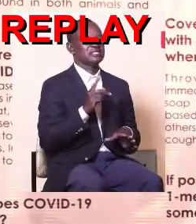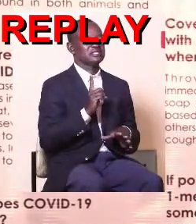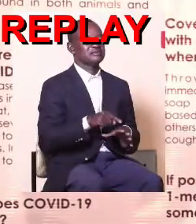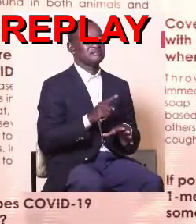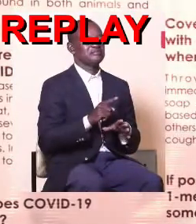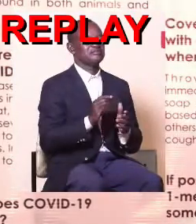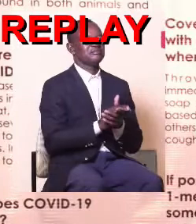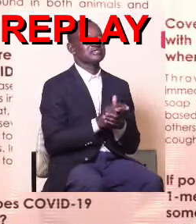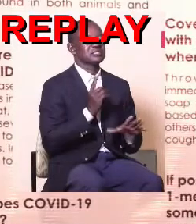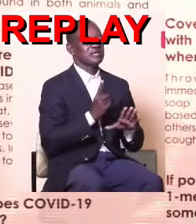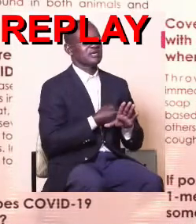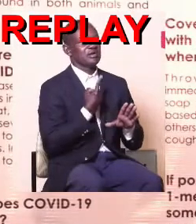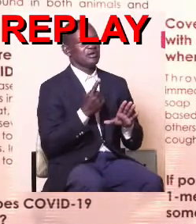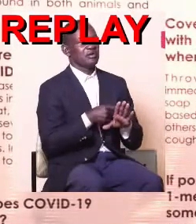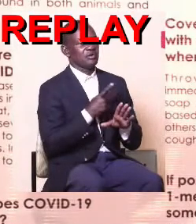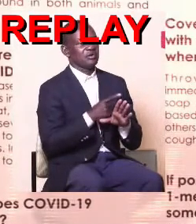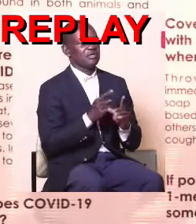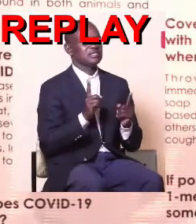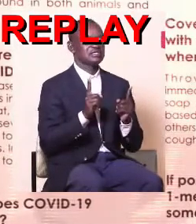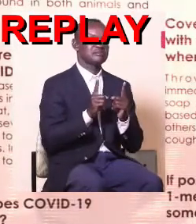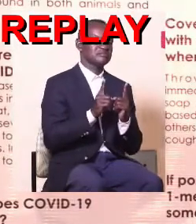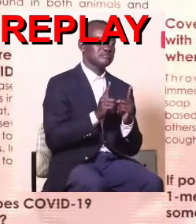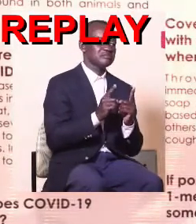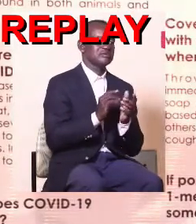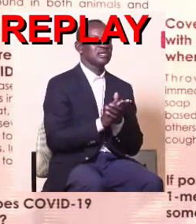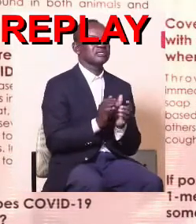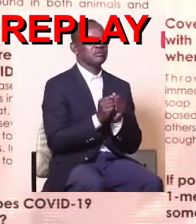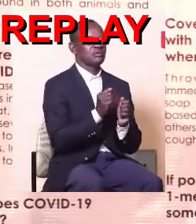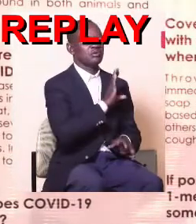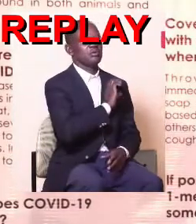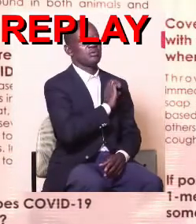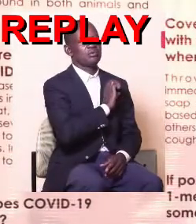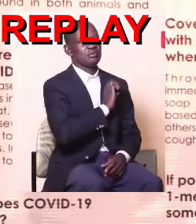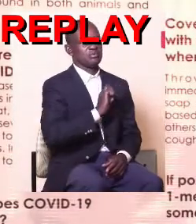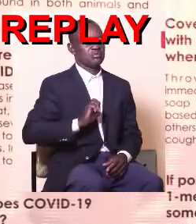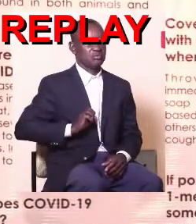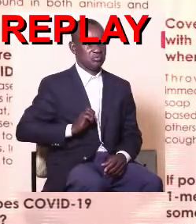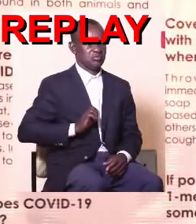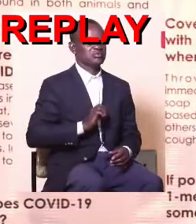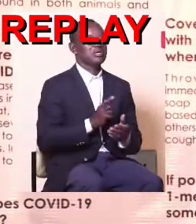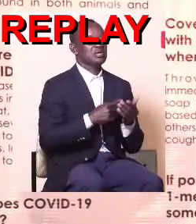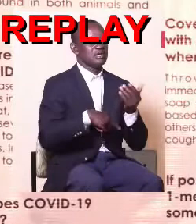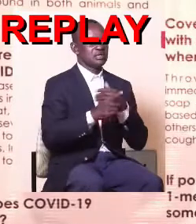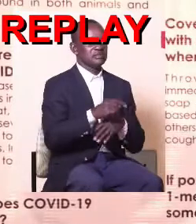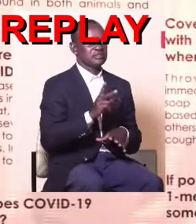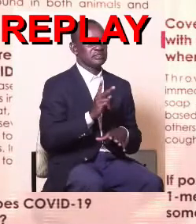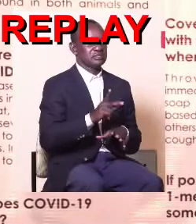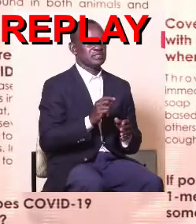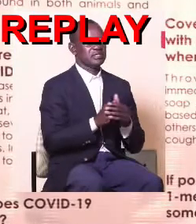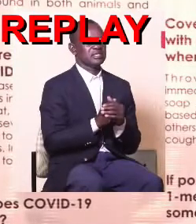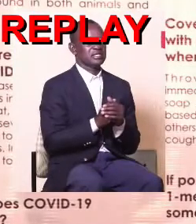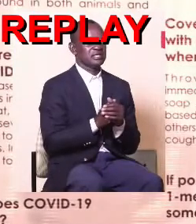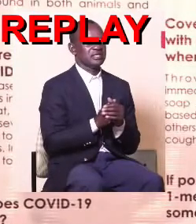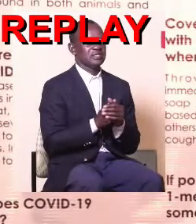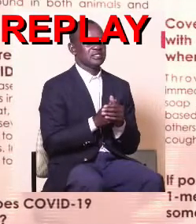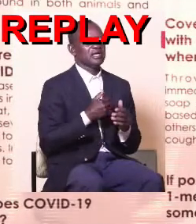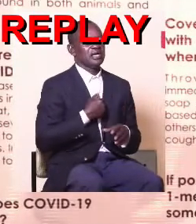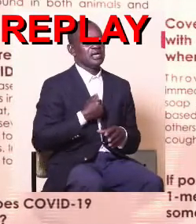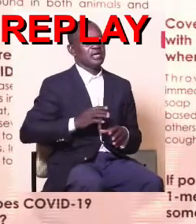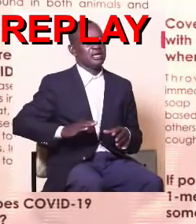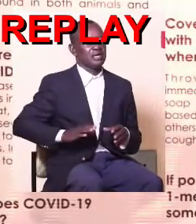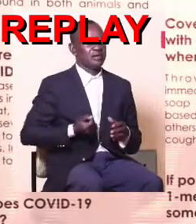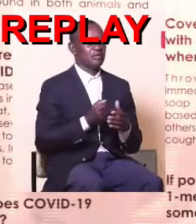the audience, I have officials, and I want them to distribute the list of the conduct